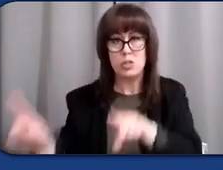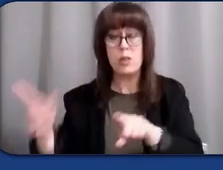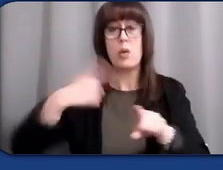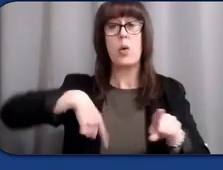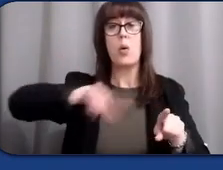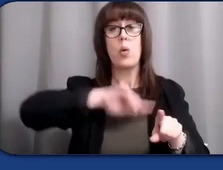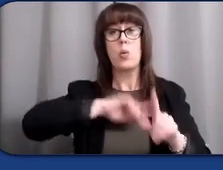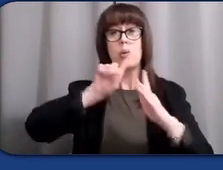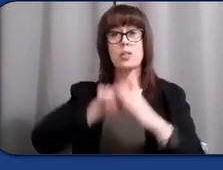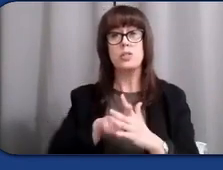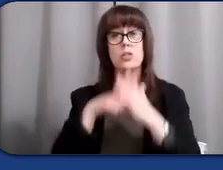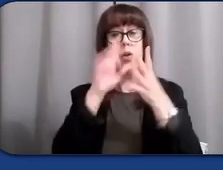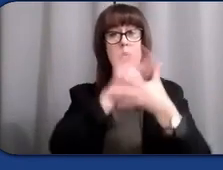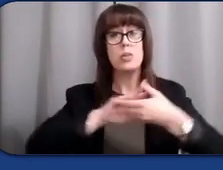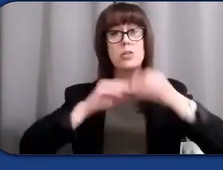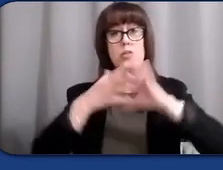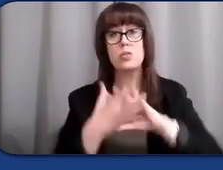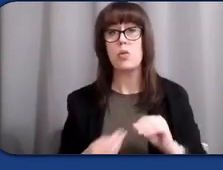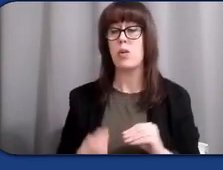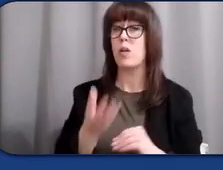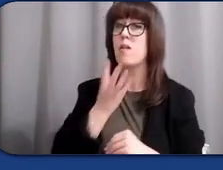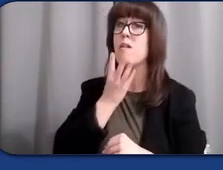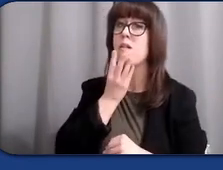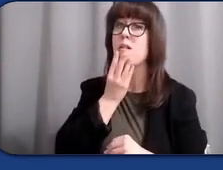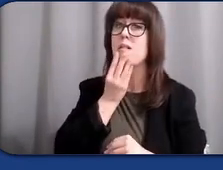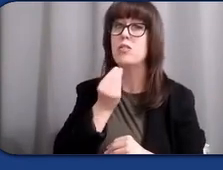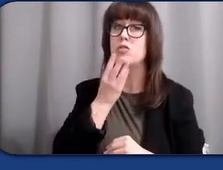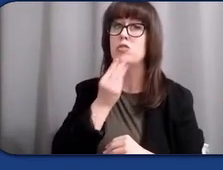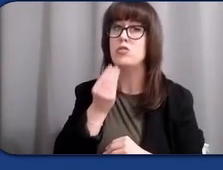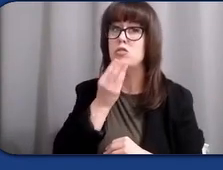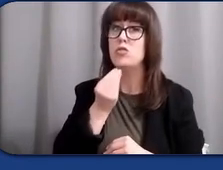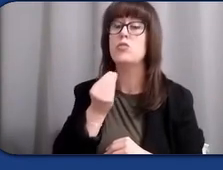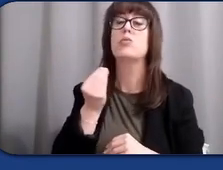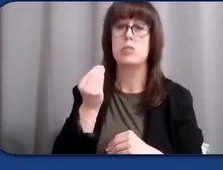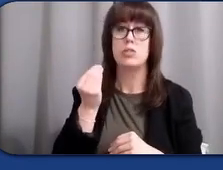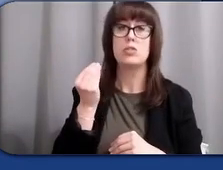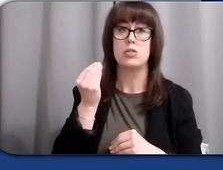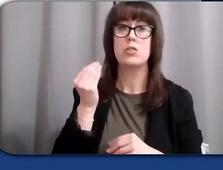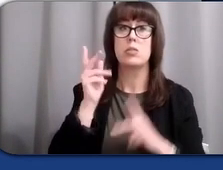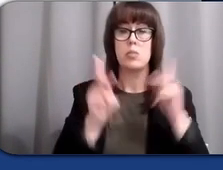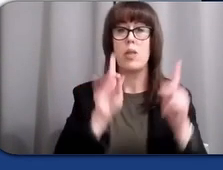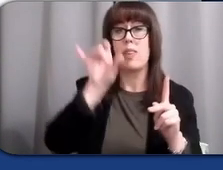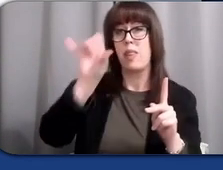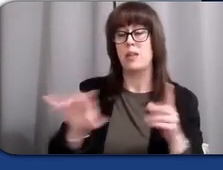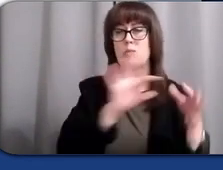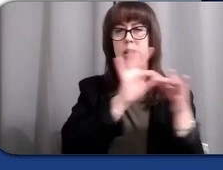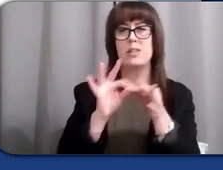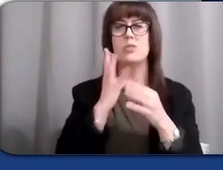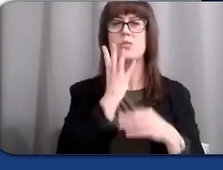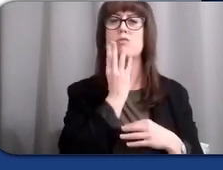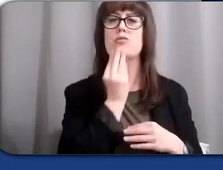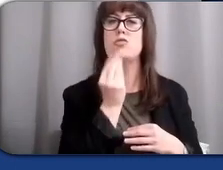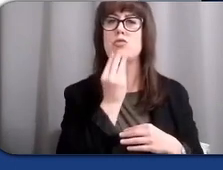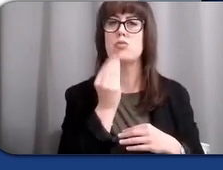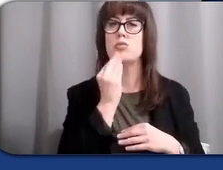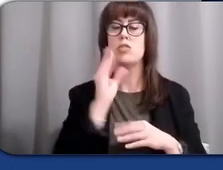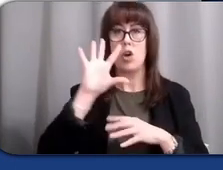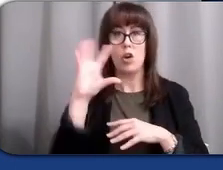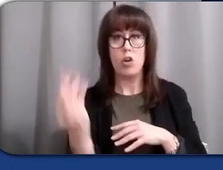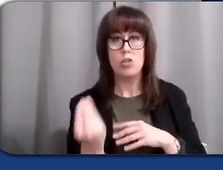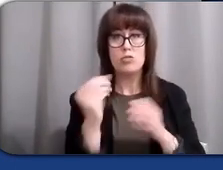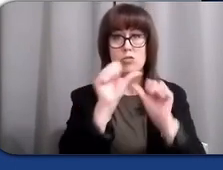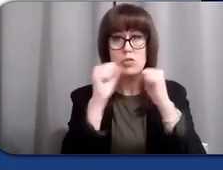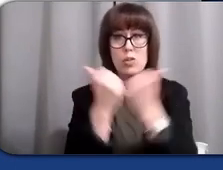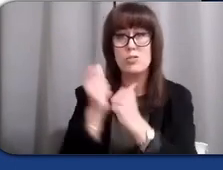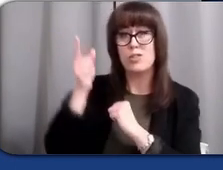Jewish performing artists called Jüdische Kulturbund, which means Jewish Cultural Association, in Nazi Germany, and connect